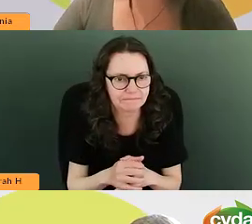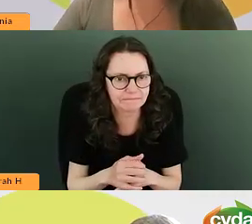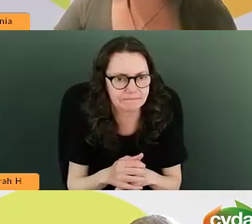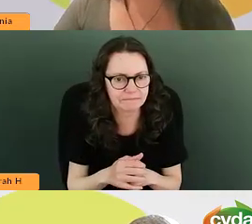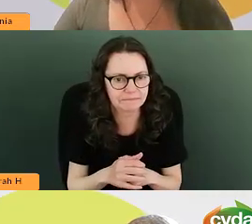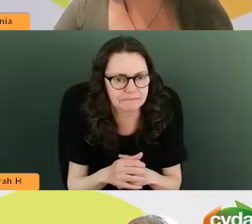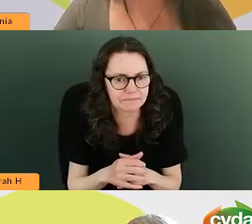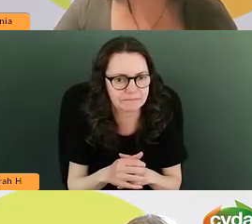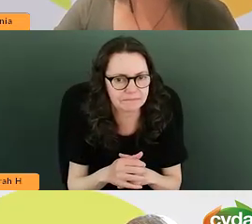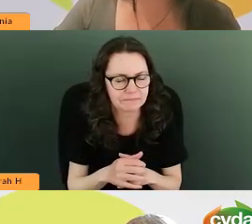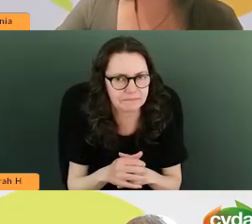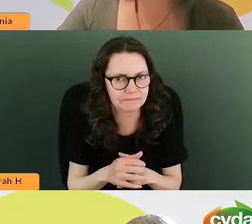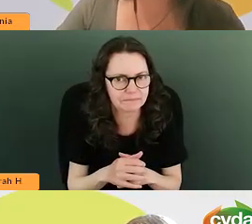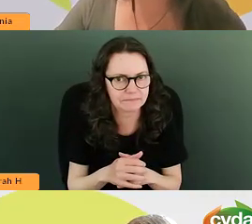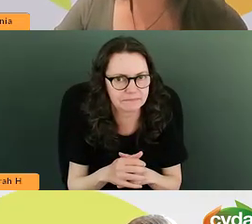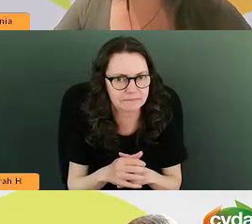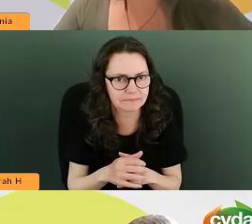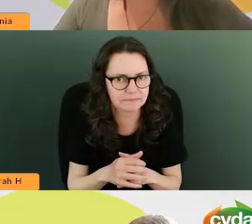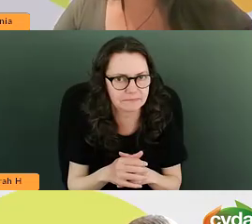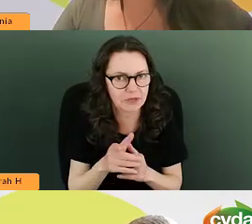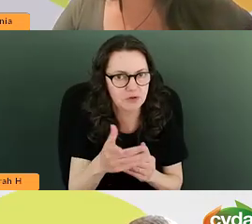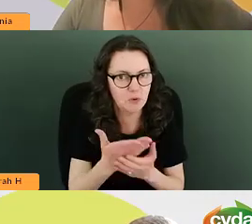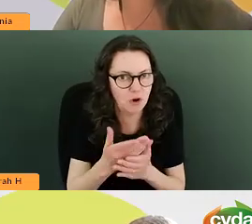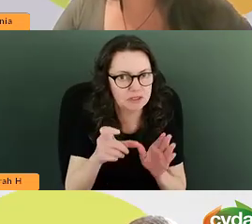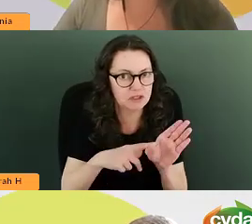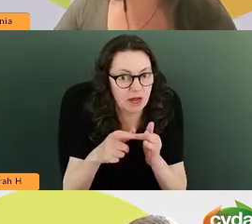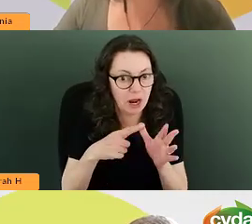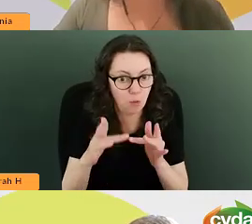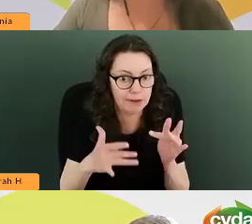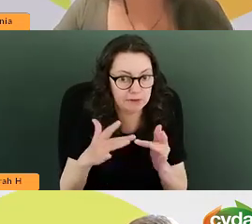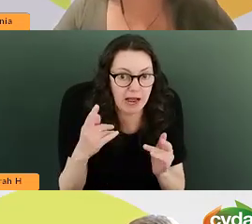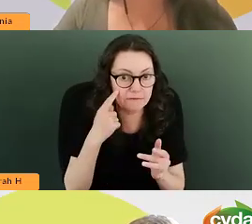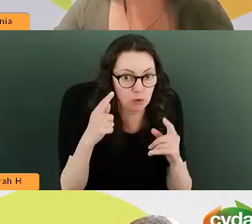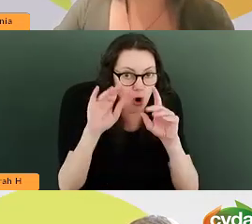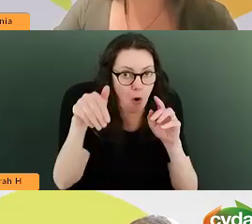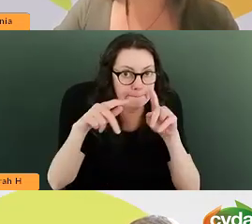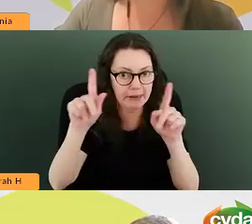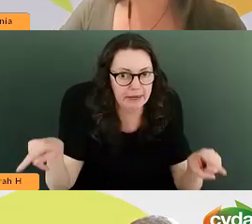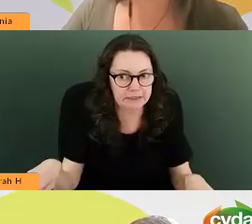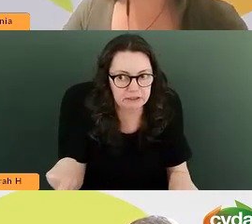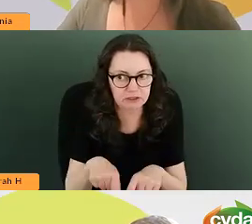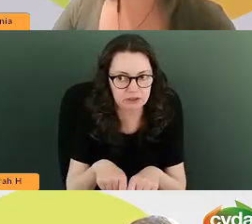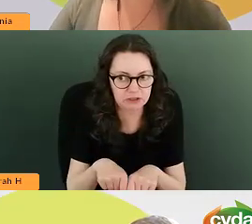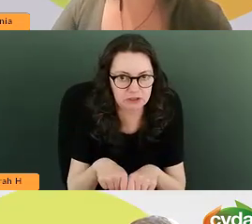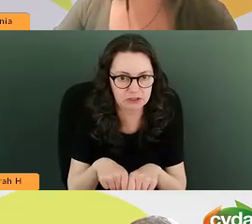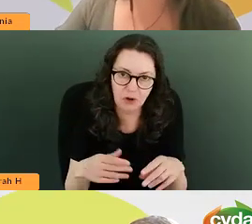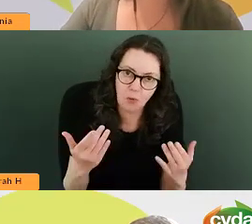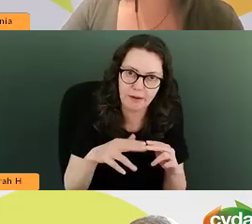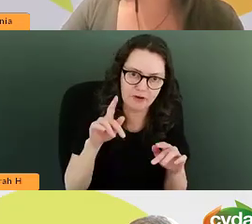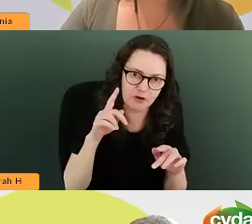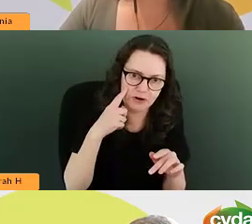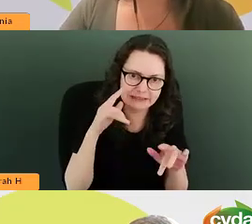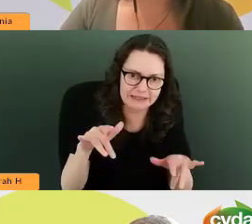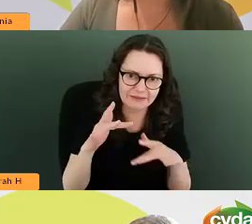you are coming onto the CYDA website, this is our homepage. So welcome if you have not been to our website